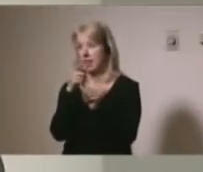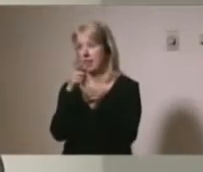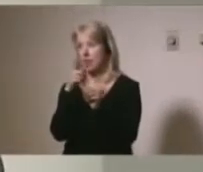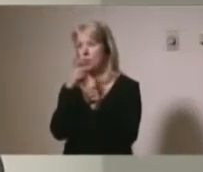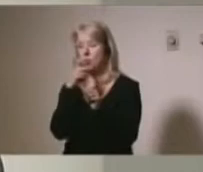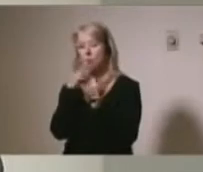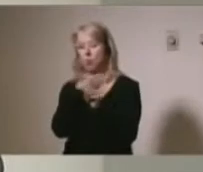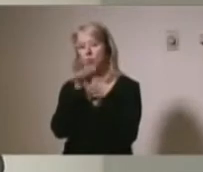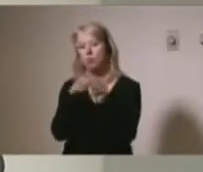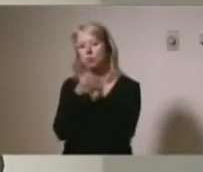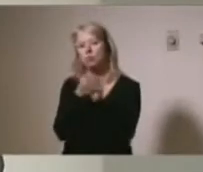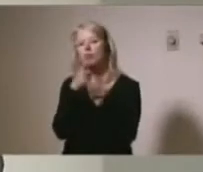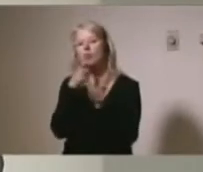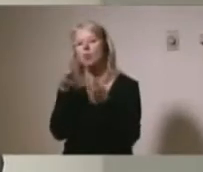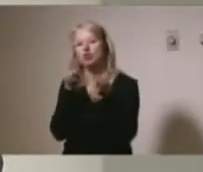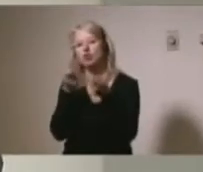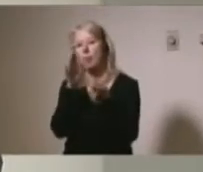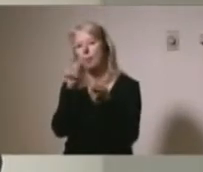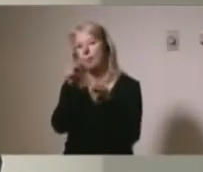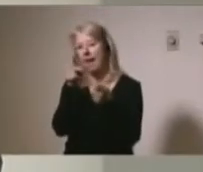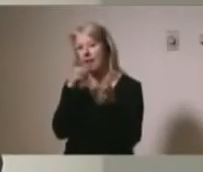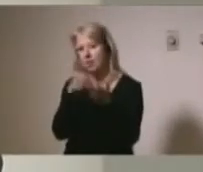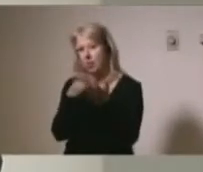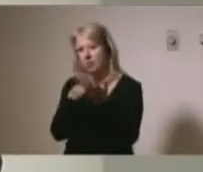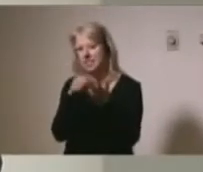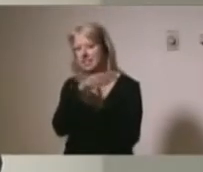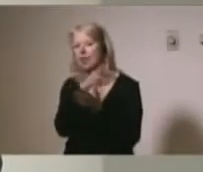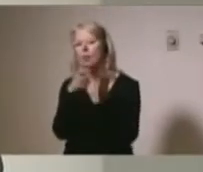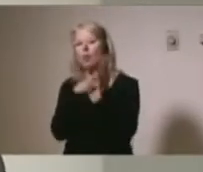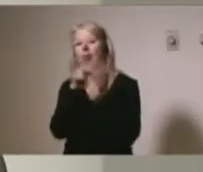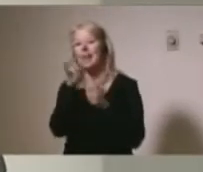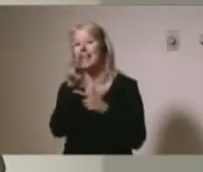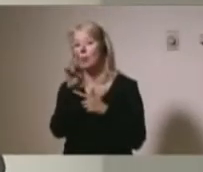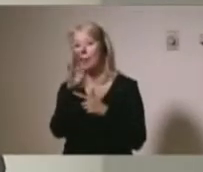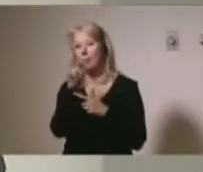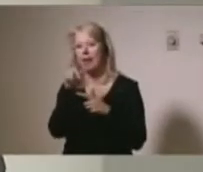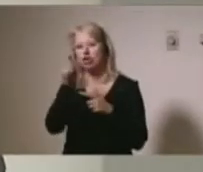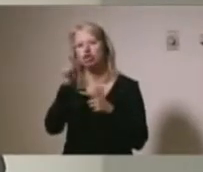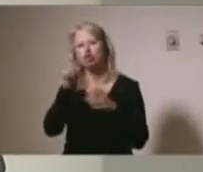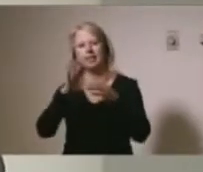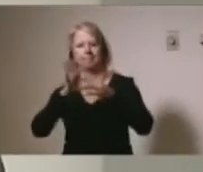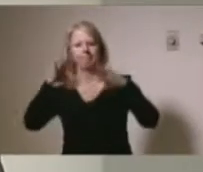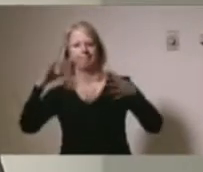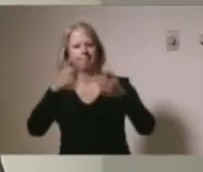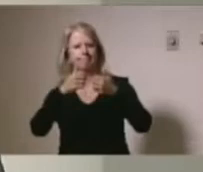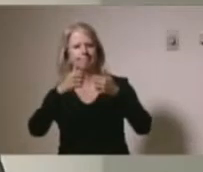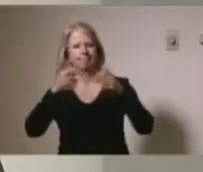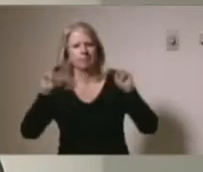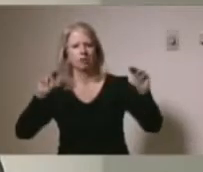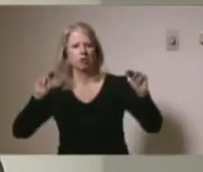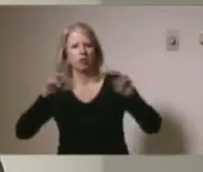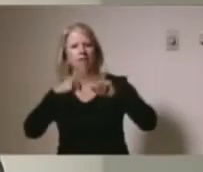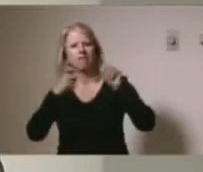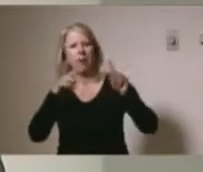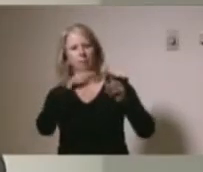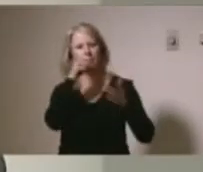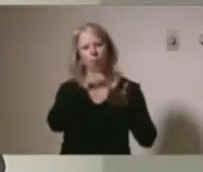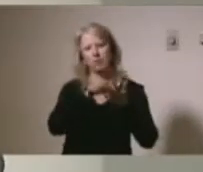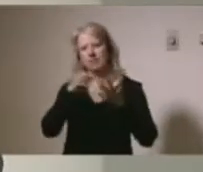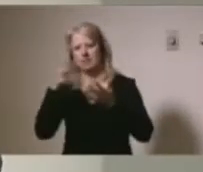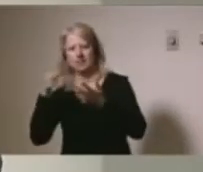controls banking in New Zealand, requires Kiwi Bank to be at an arm's length of its parent New Zealand